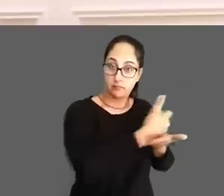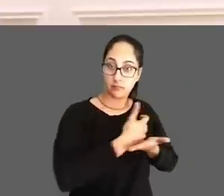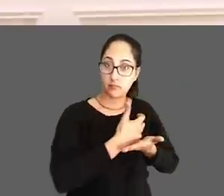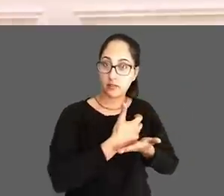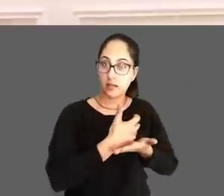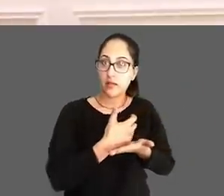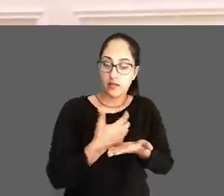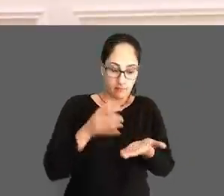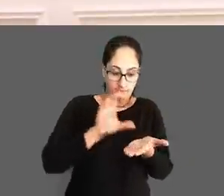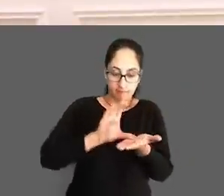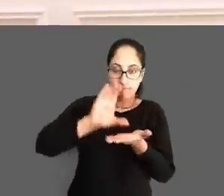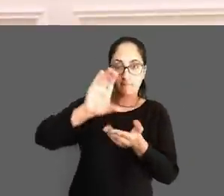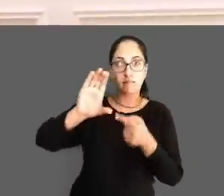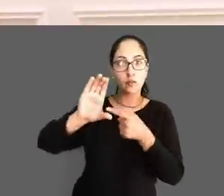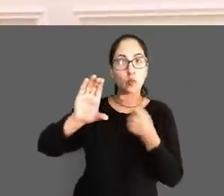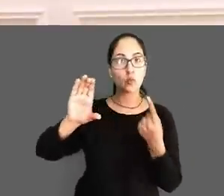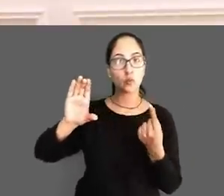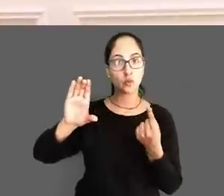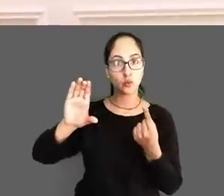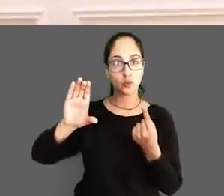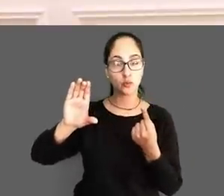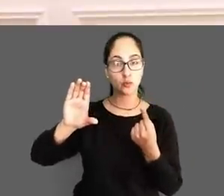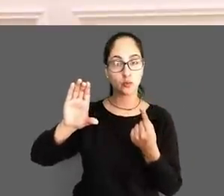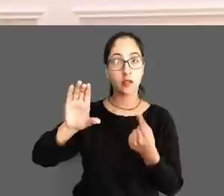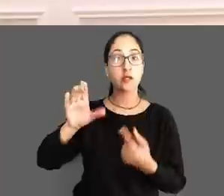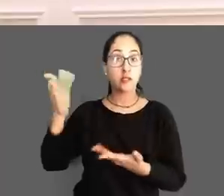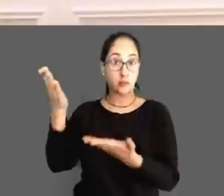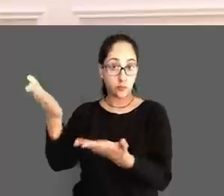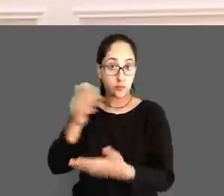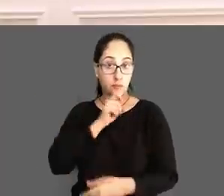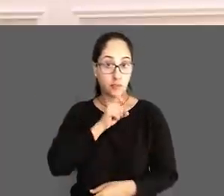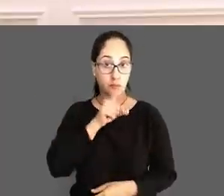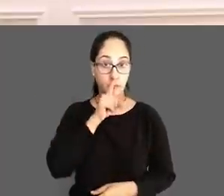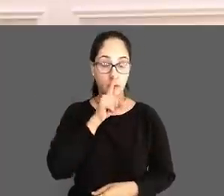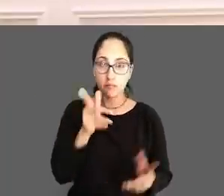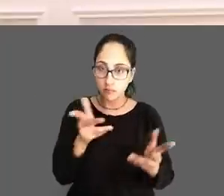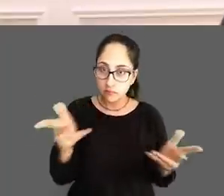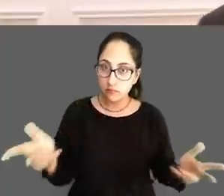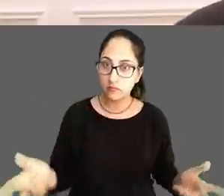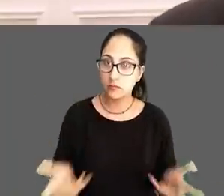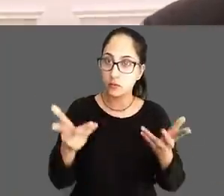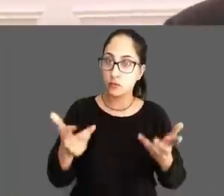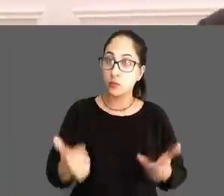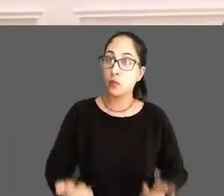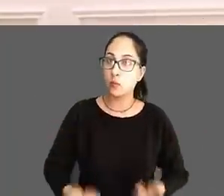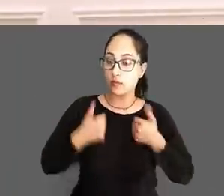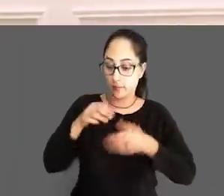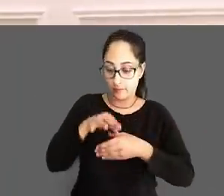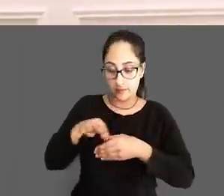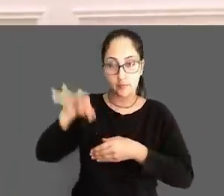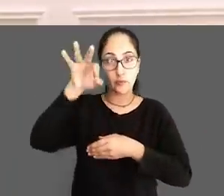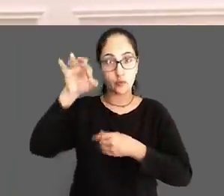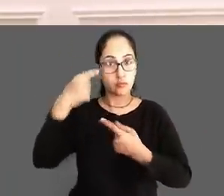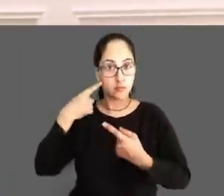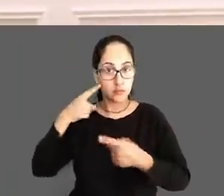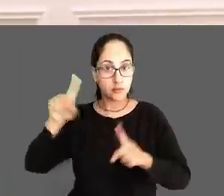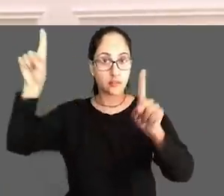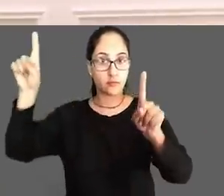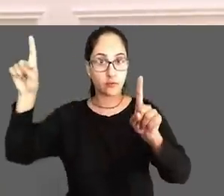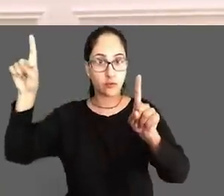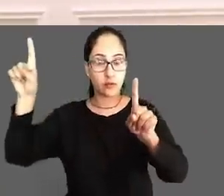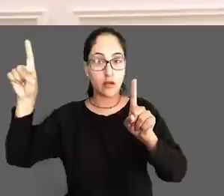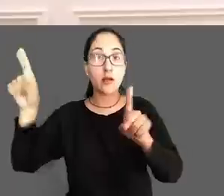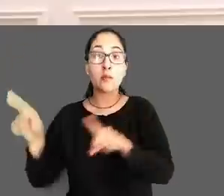detach ourselves from responsibilities of this material world. And he guides us to strive for success in this material world, but not for